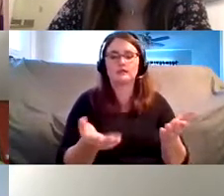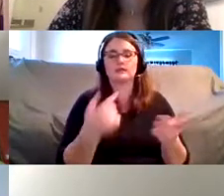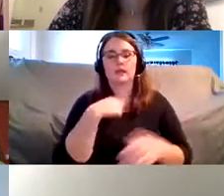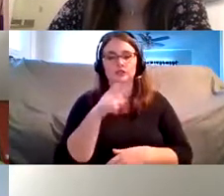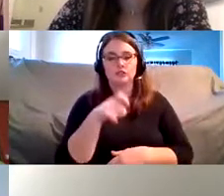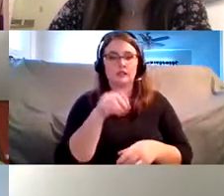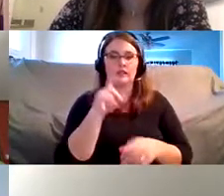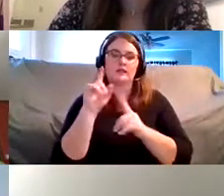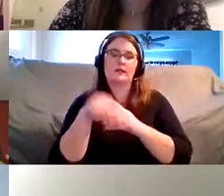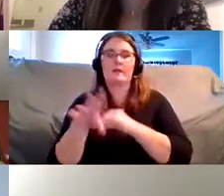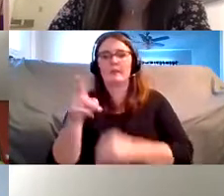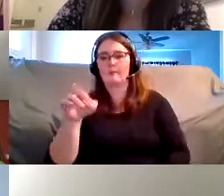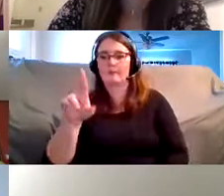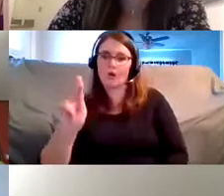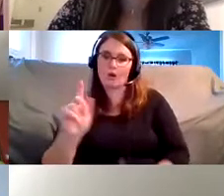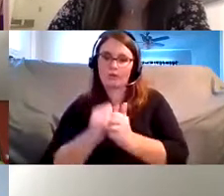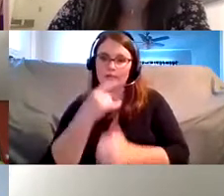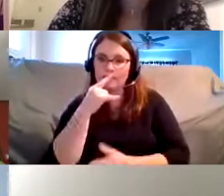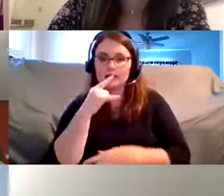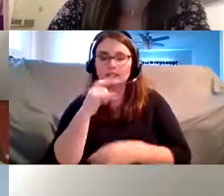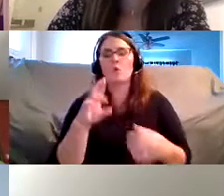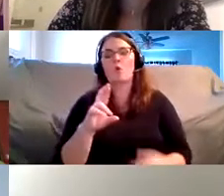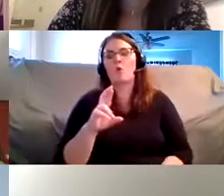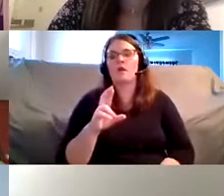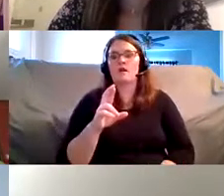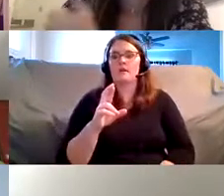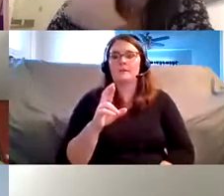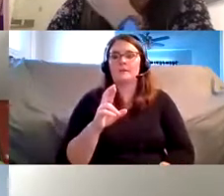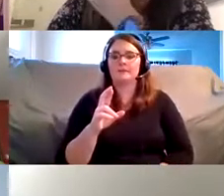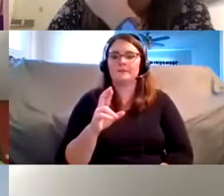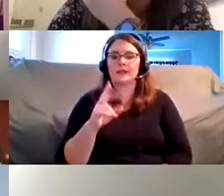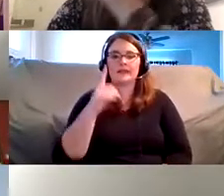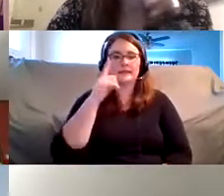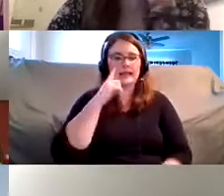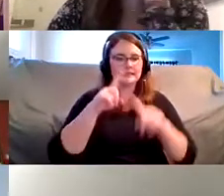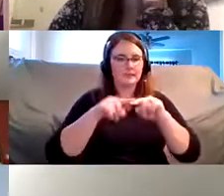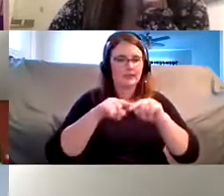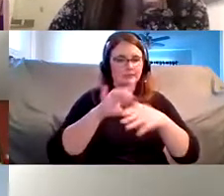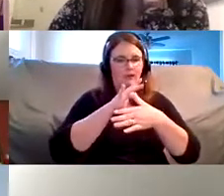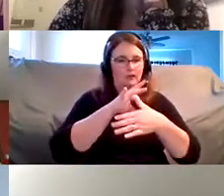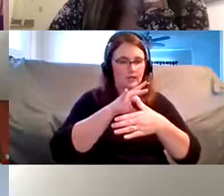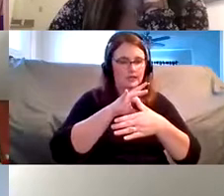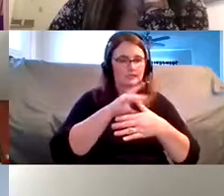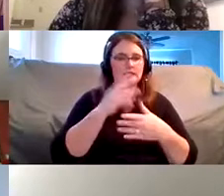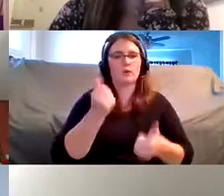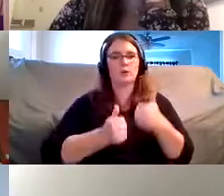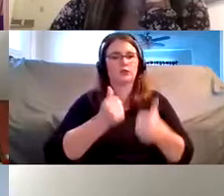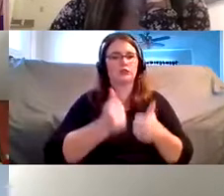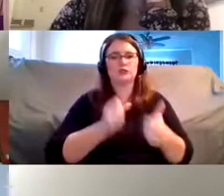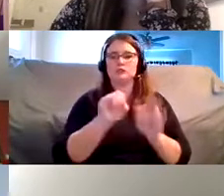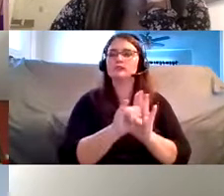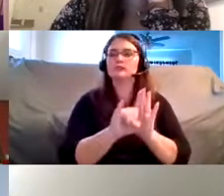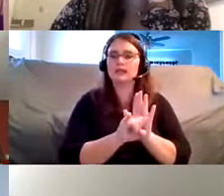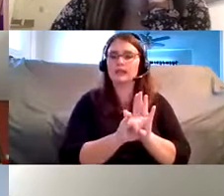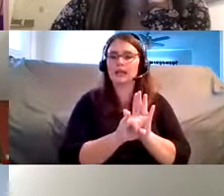park. Or so I think it kind of depends on the context and which identity, which